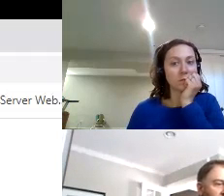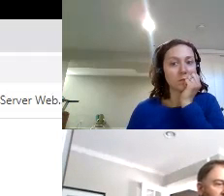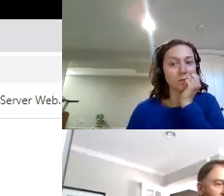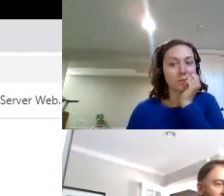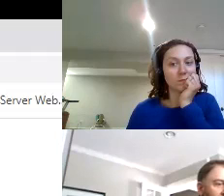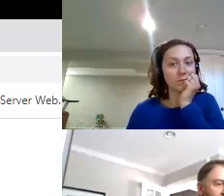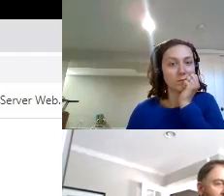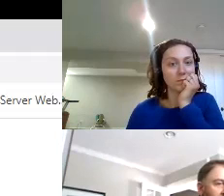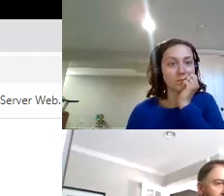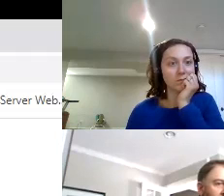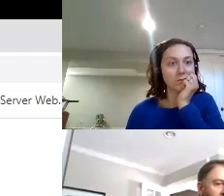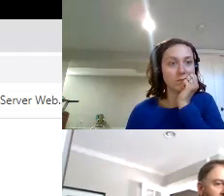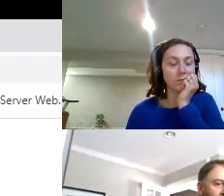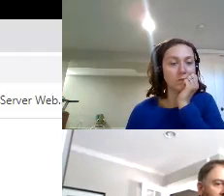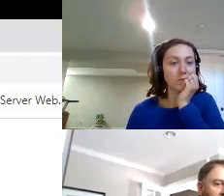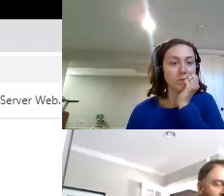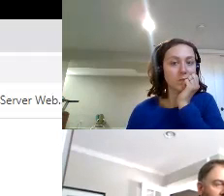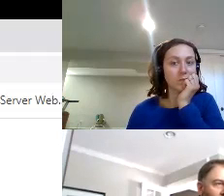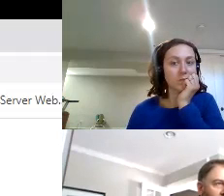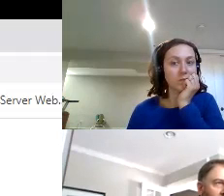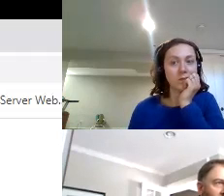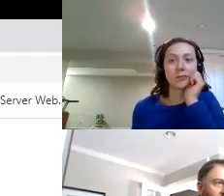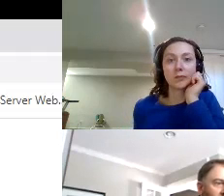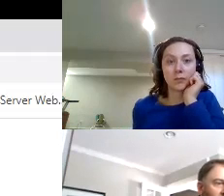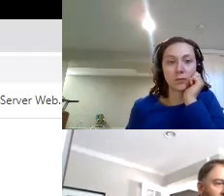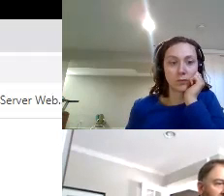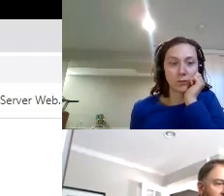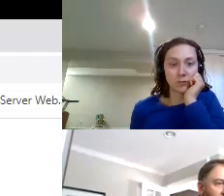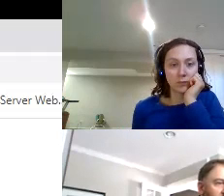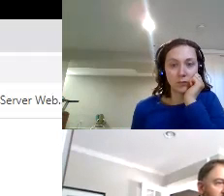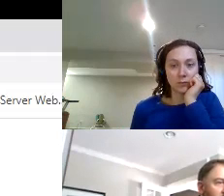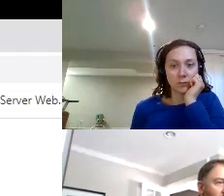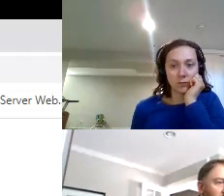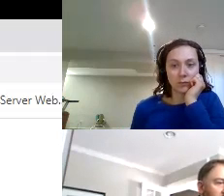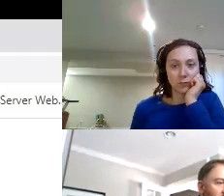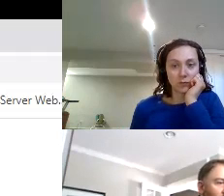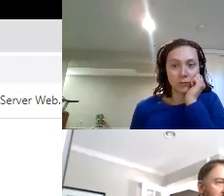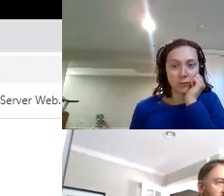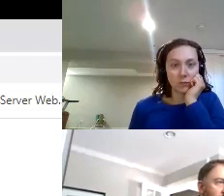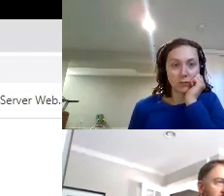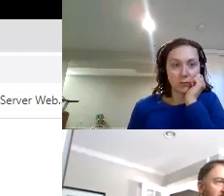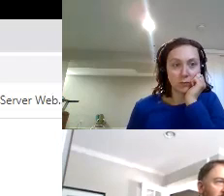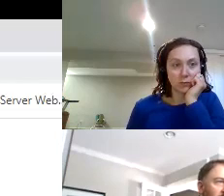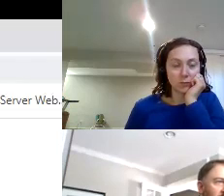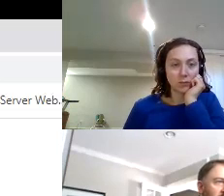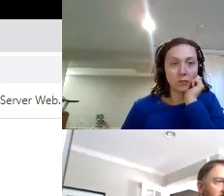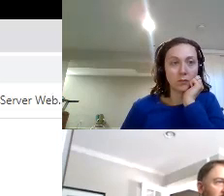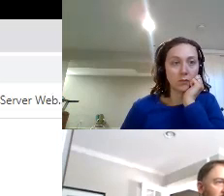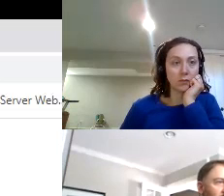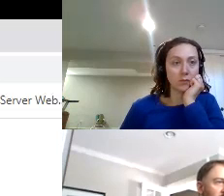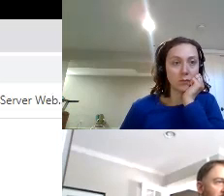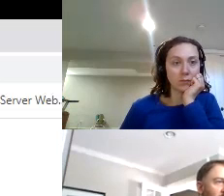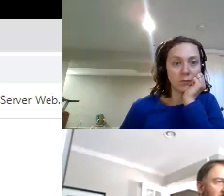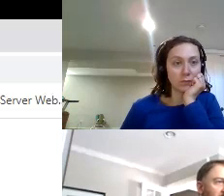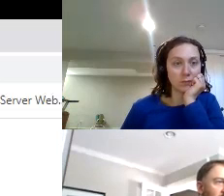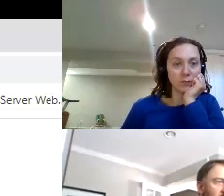stuff on this homepage that you can sort of notice right off the bat. So there's a couple of different ways that you can navigate this. Here